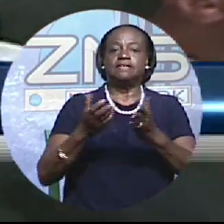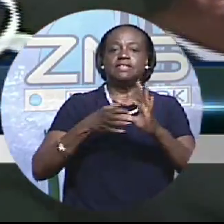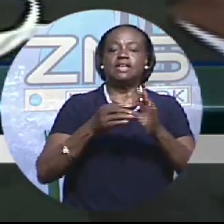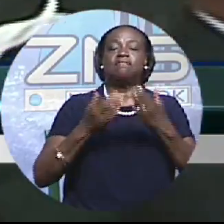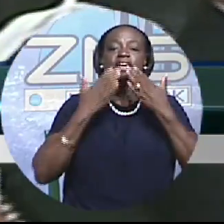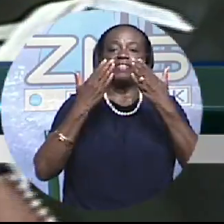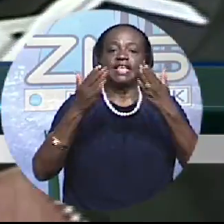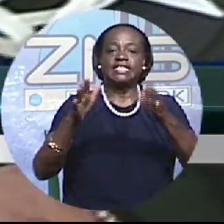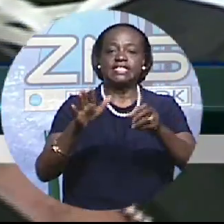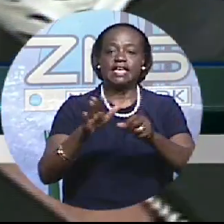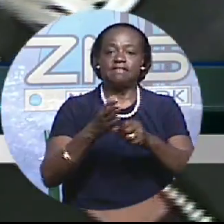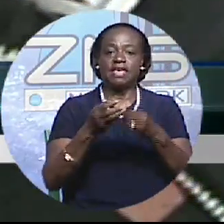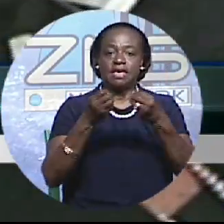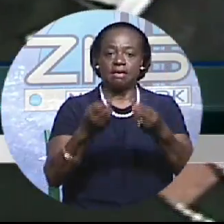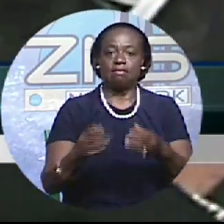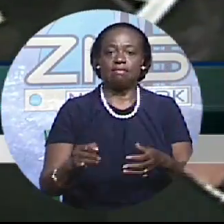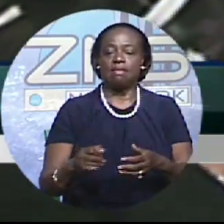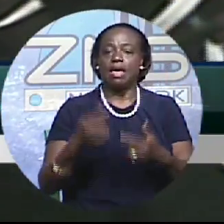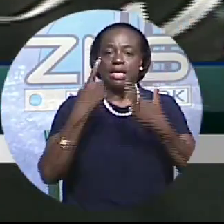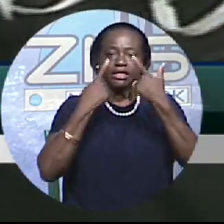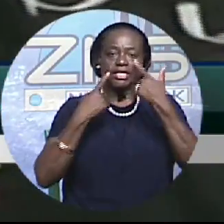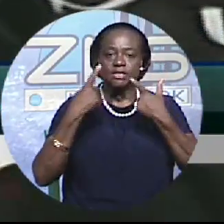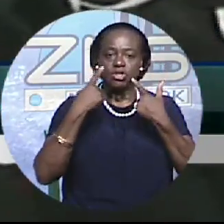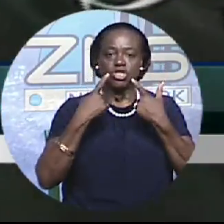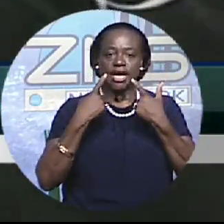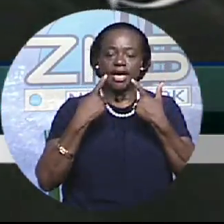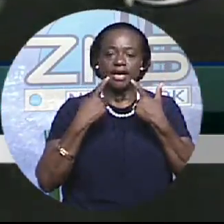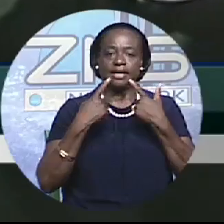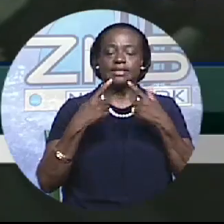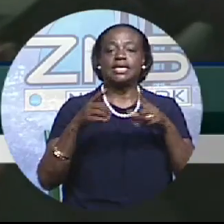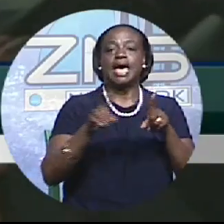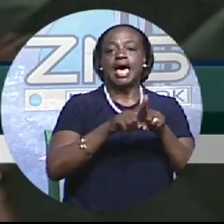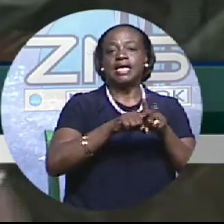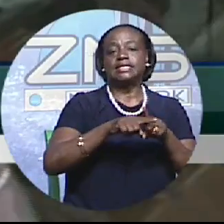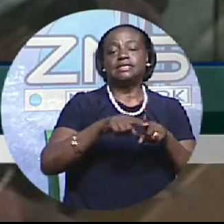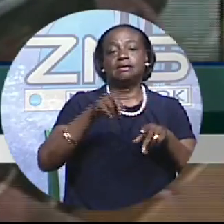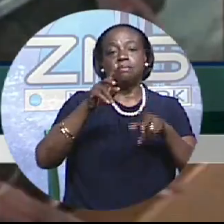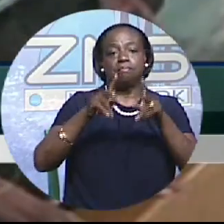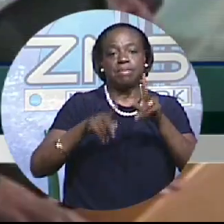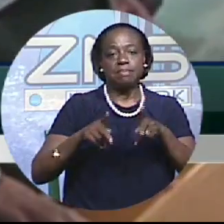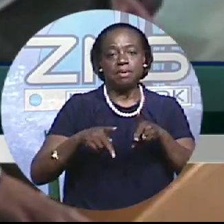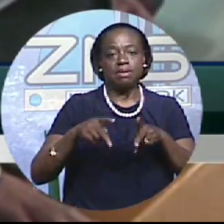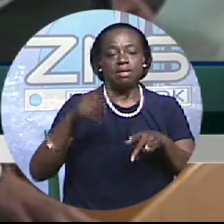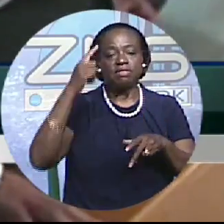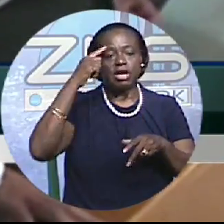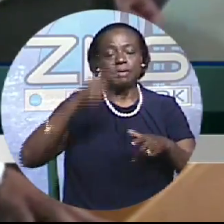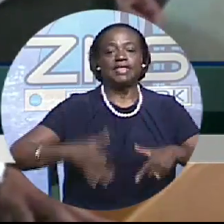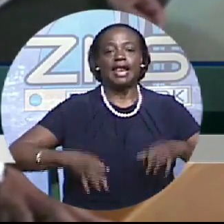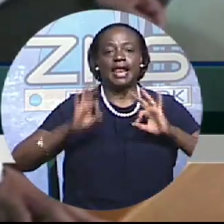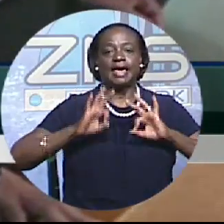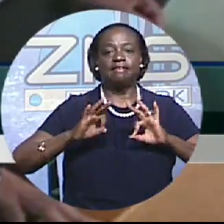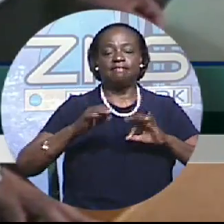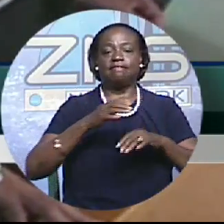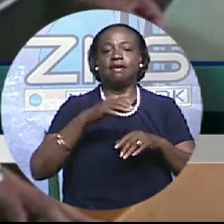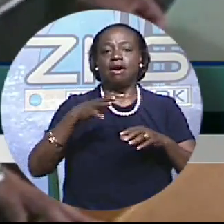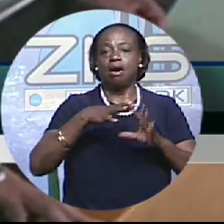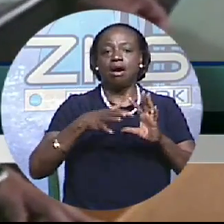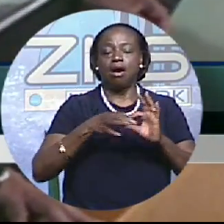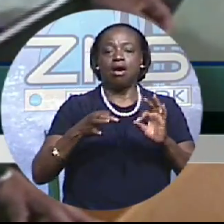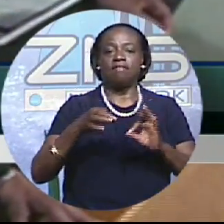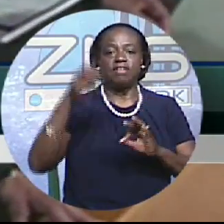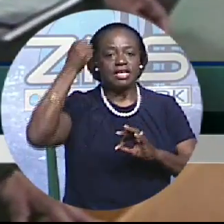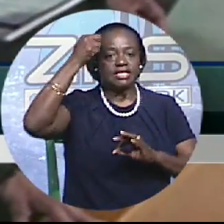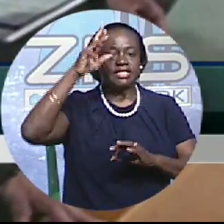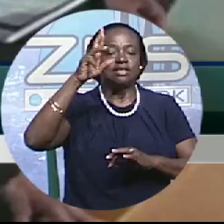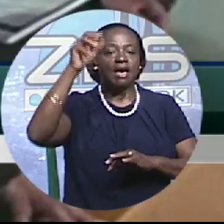as those in attendance reflected on the life and times of the late Sir Albert Miller. He was heralded as first and foremost